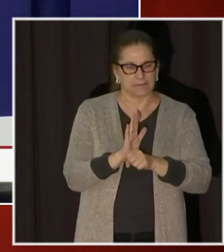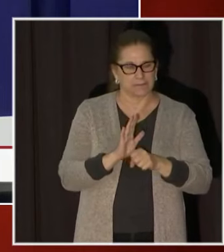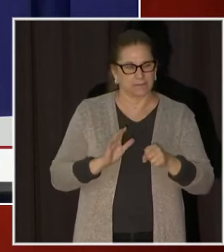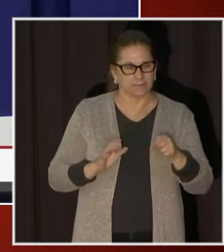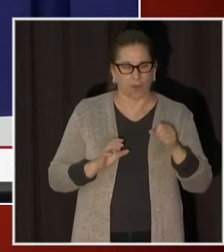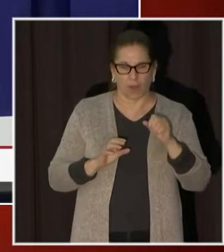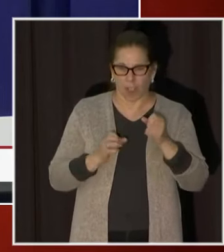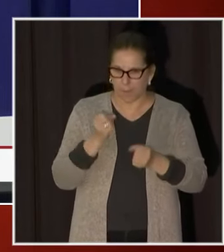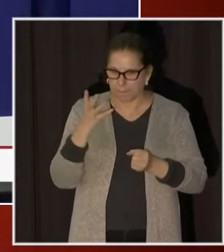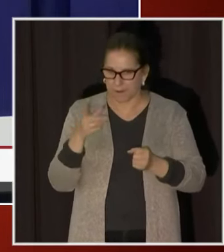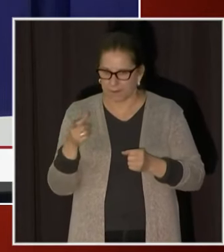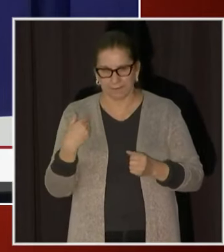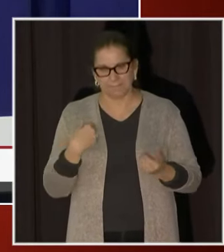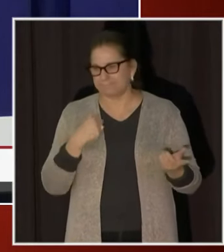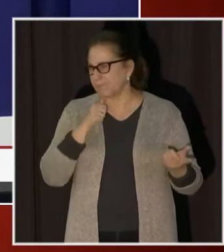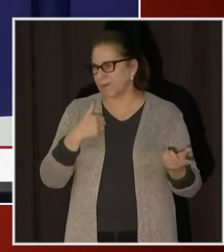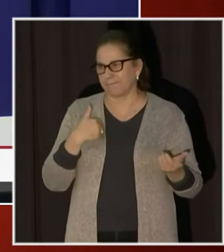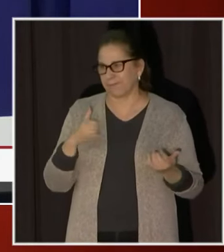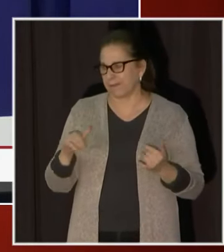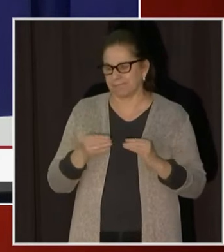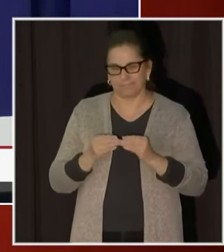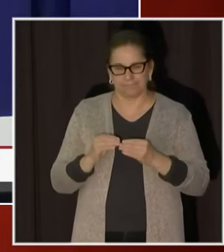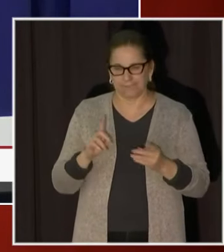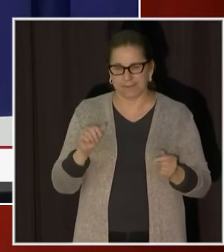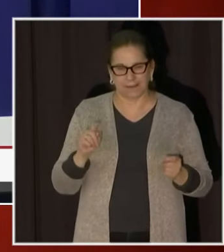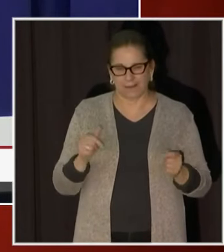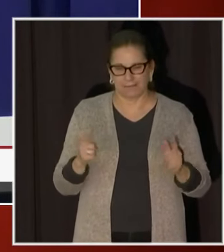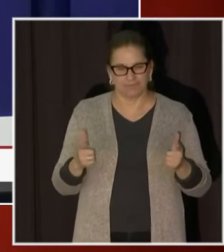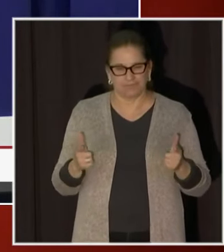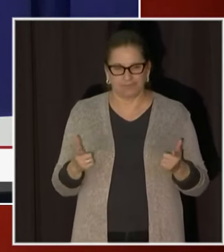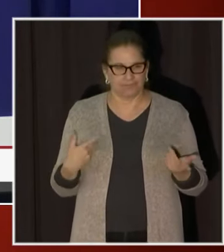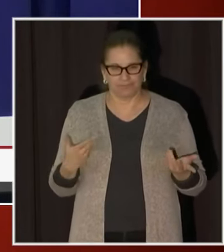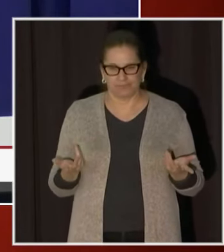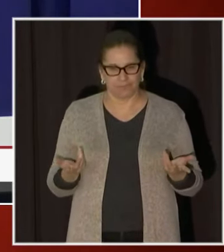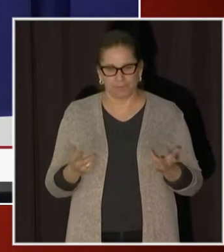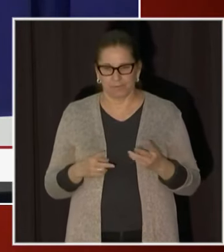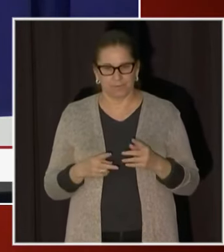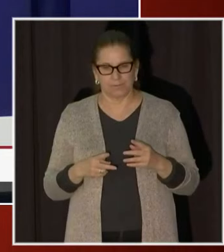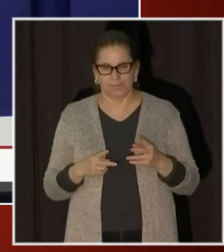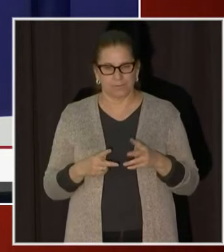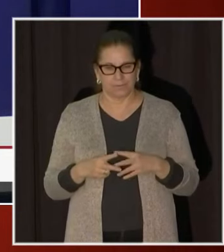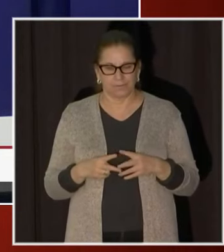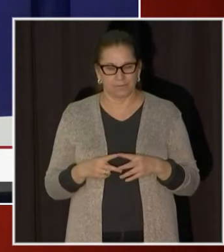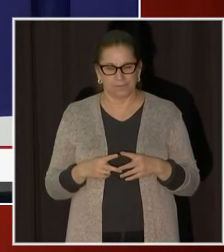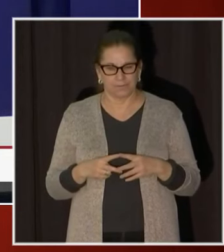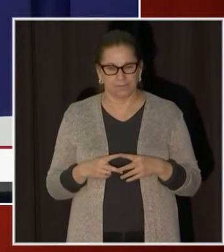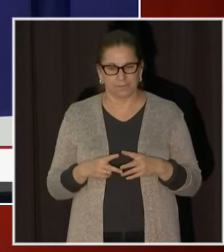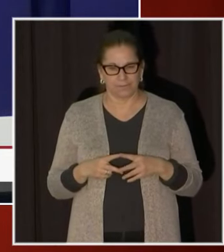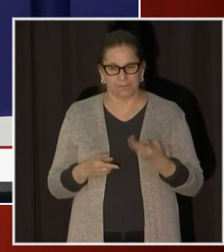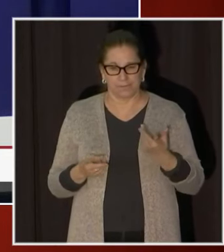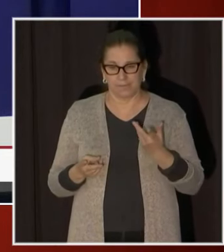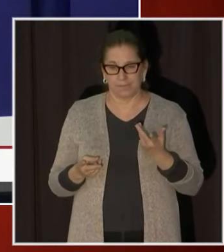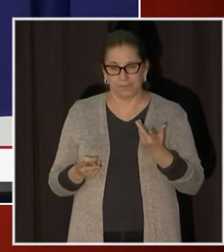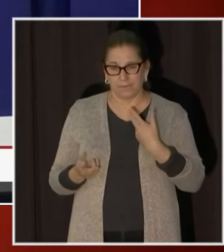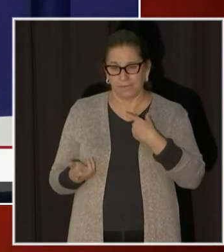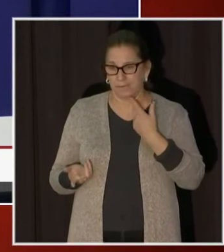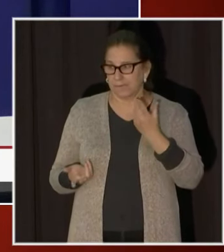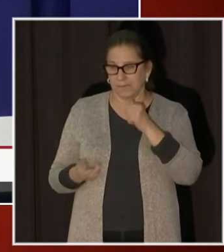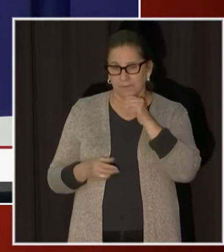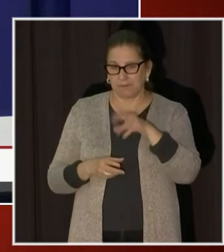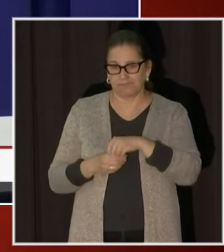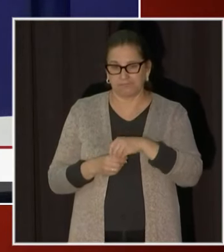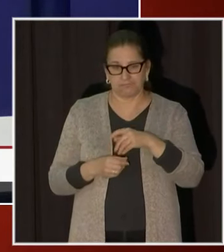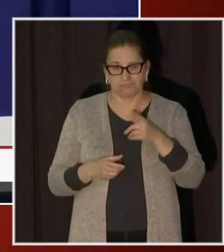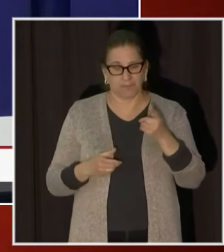that number? I cannot, for two reasons. It is impractical, in my opinion, on a daily basis to ask people who are